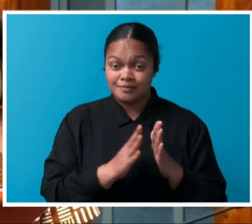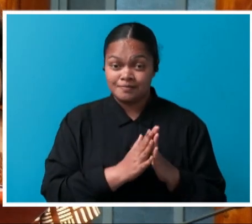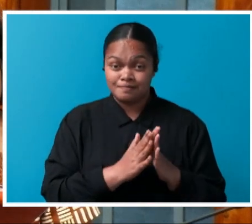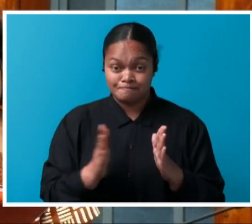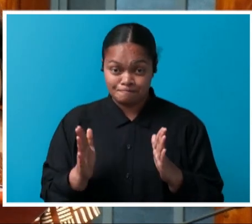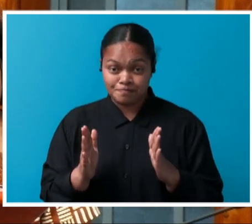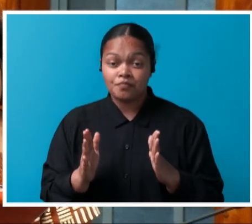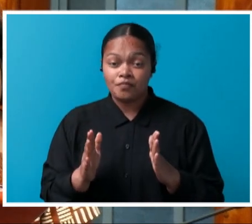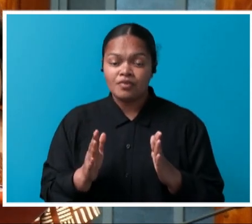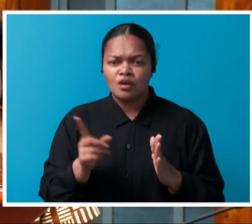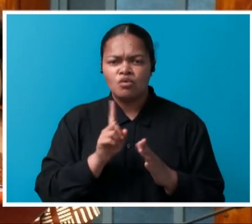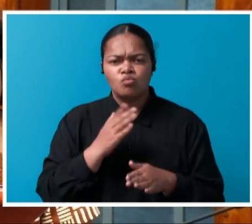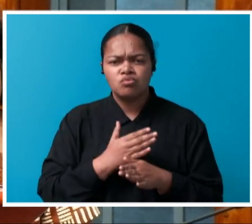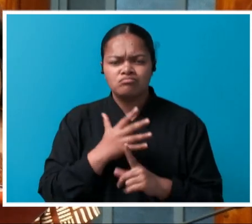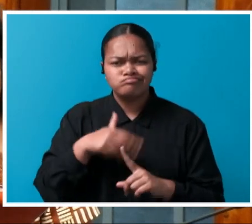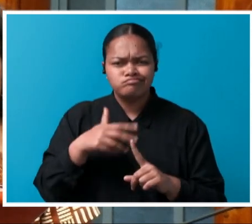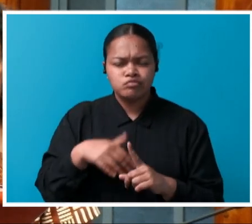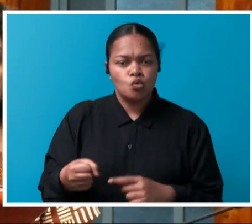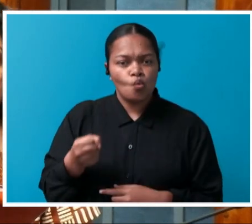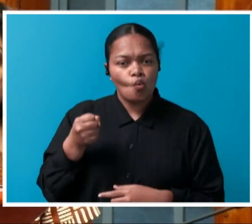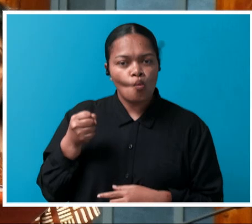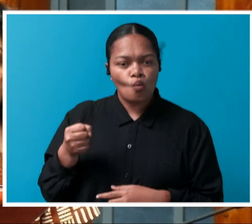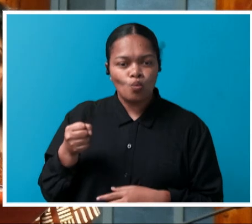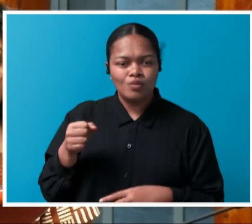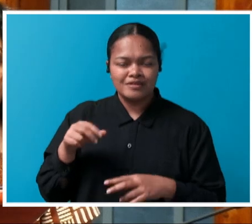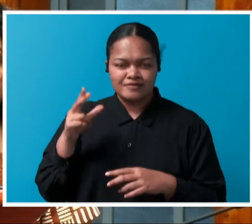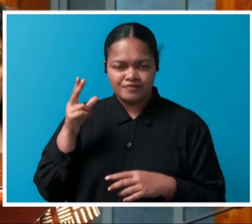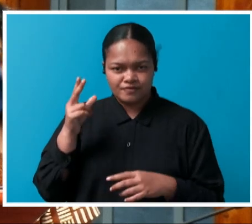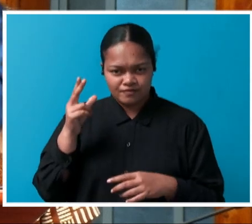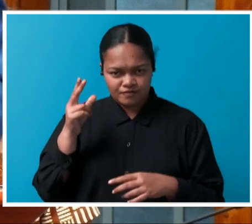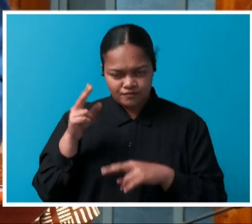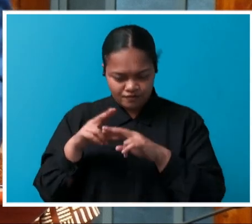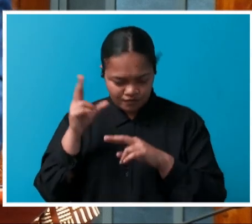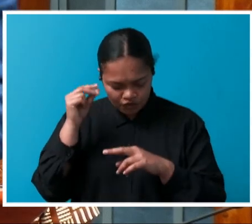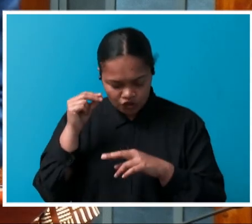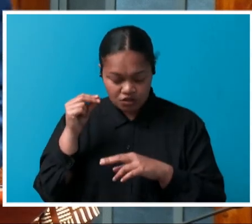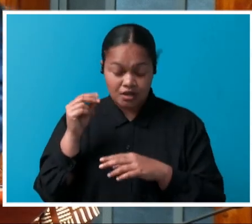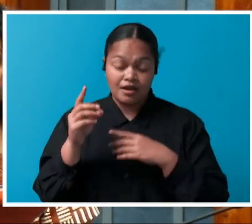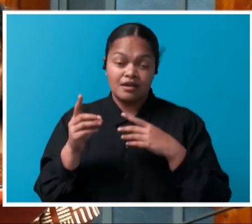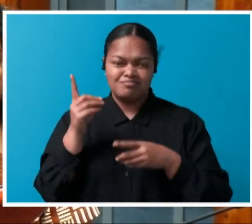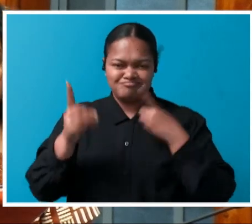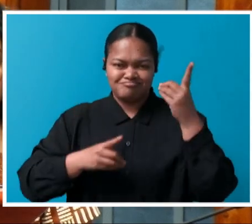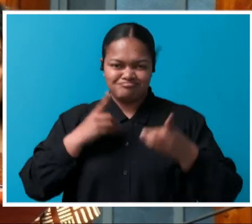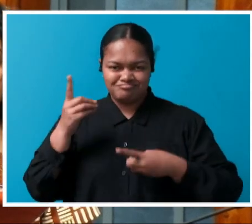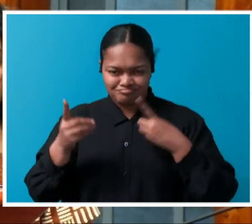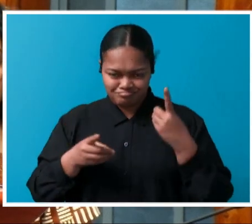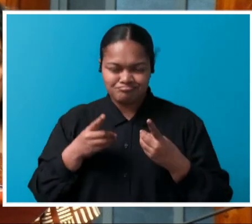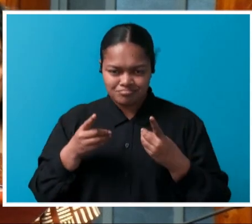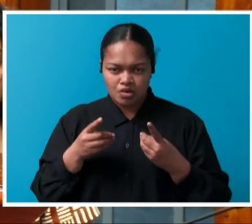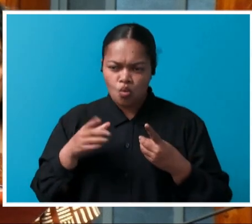in the Ministry of Education was to hold the Fiji National Education Summit. This brought together all relevant